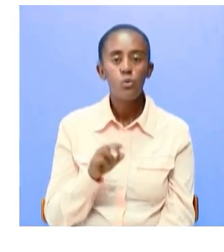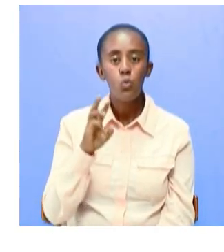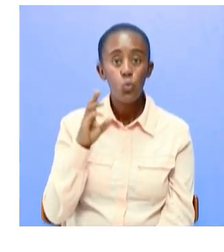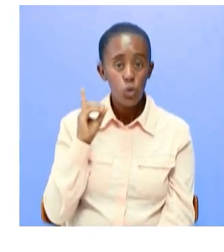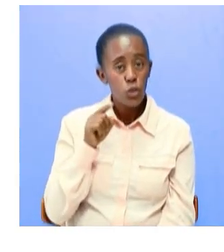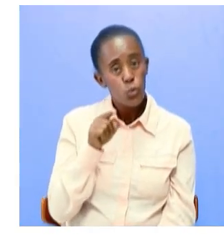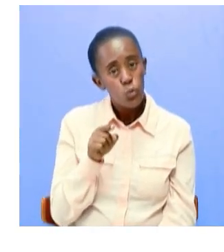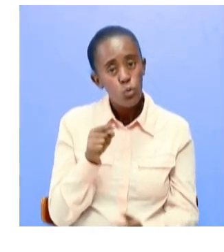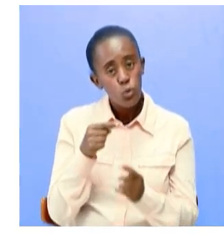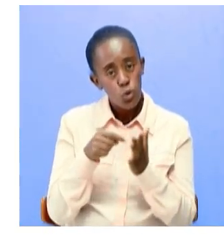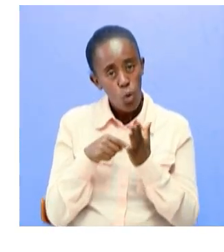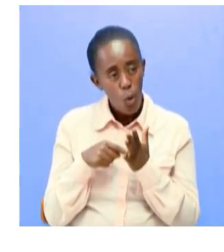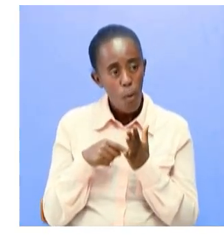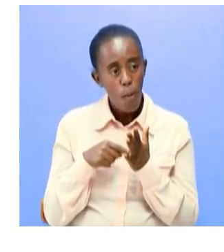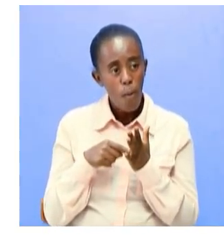show me?